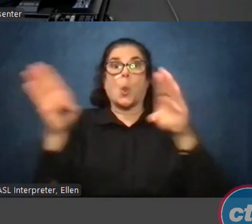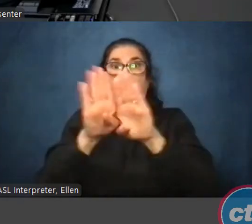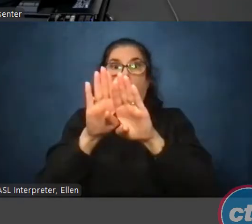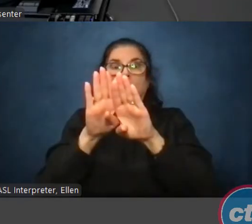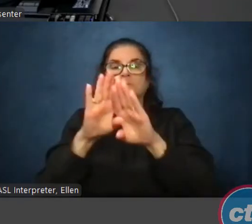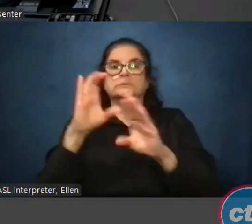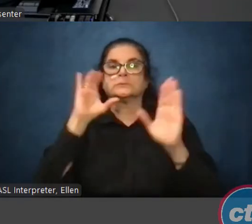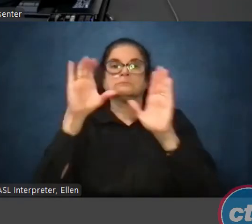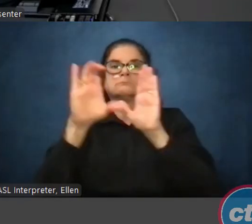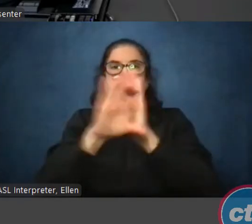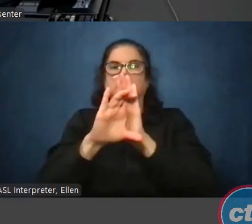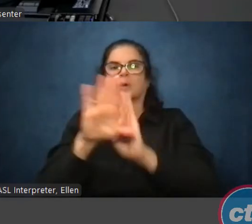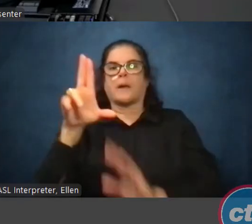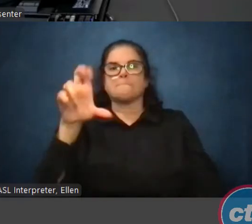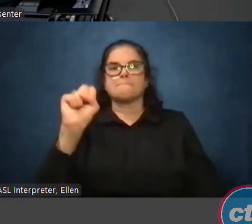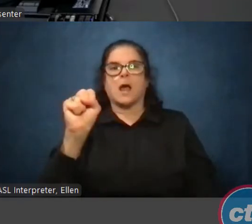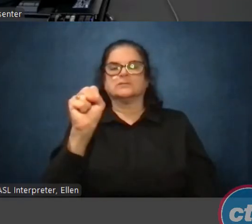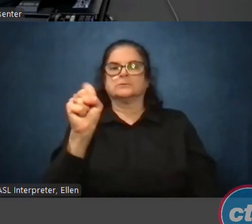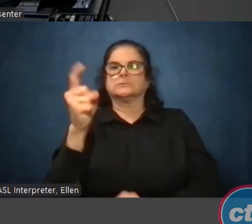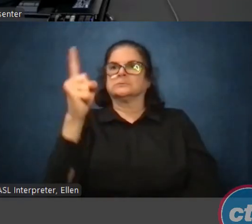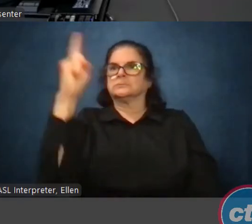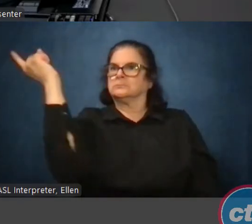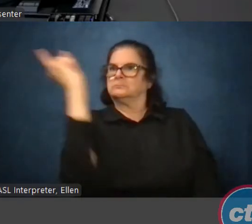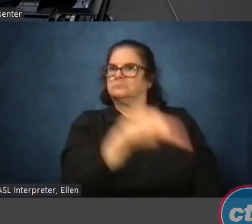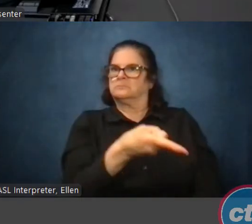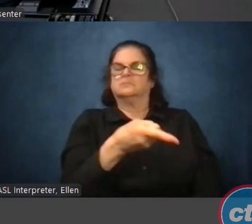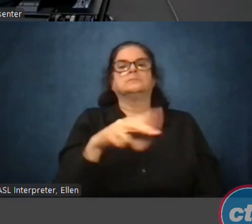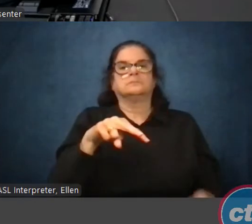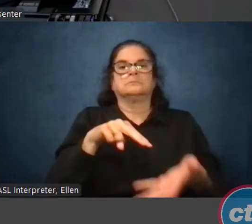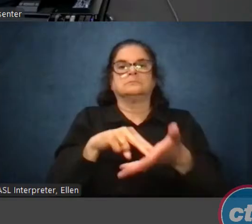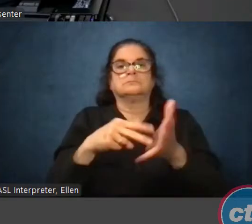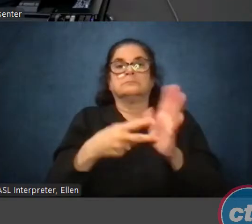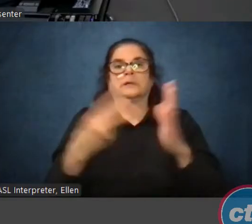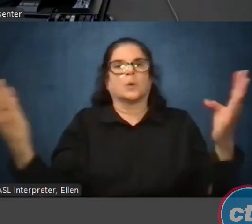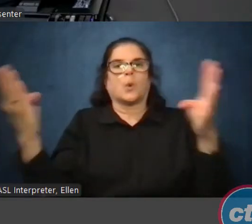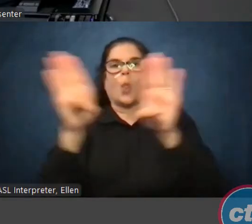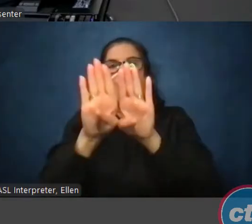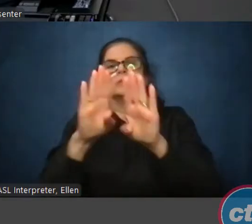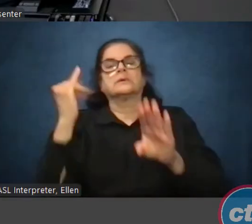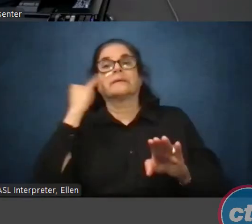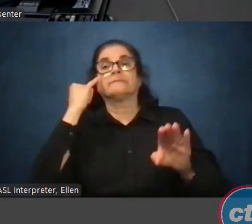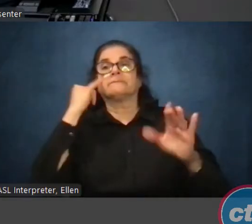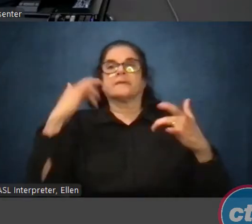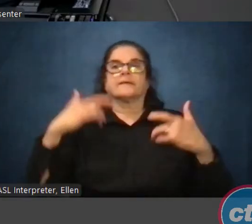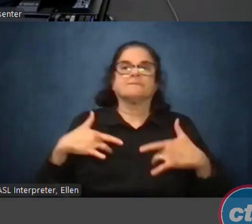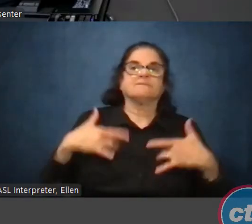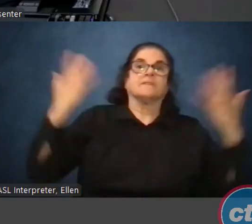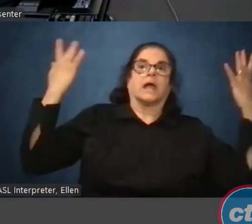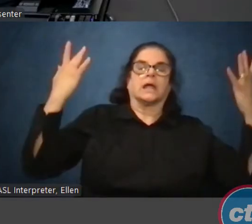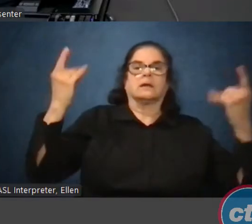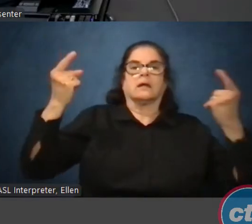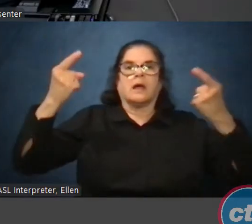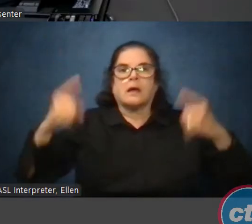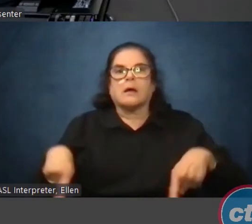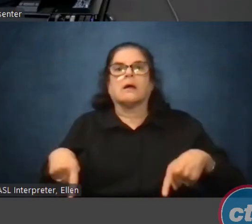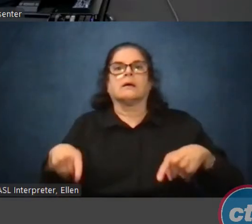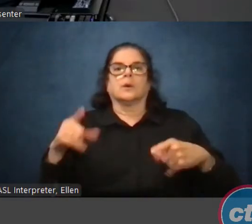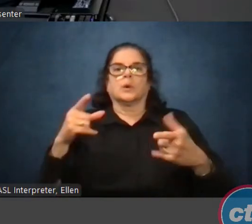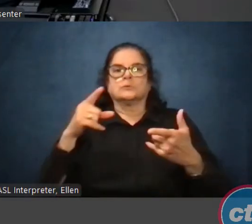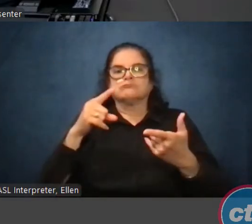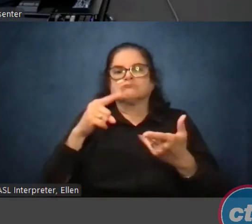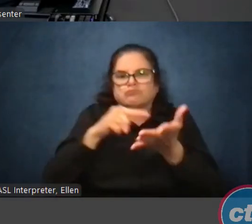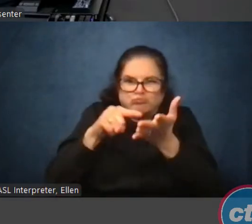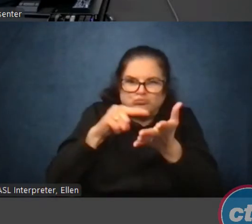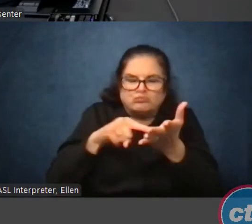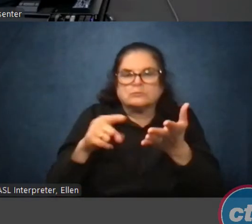service. This could happen for any variety of special events. We're exploring what that functionality could look like, but just for